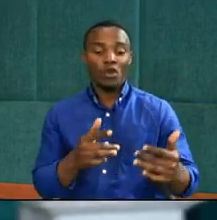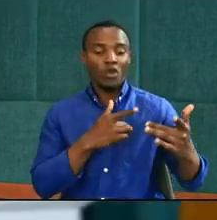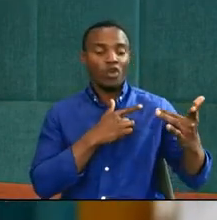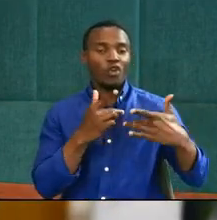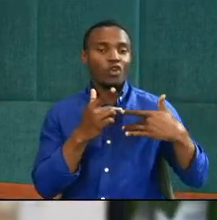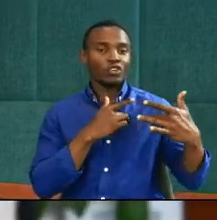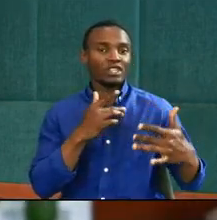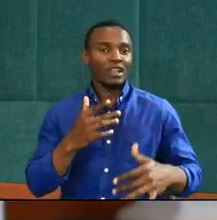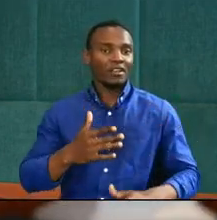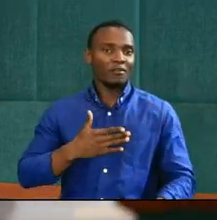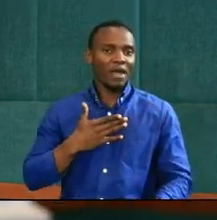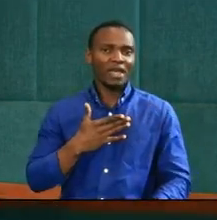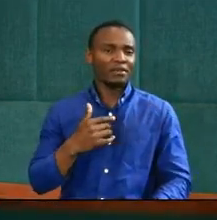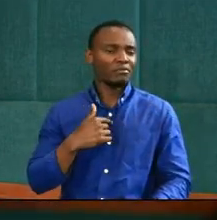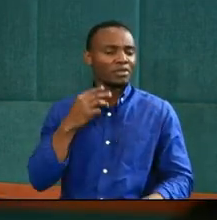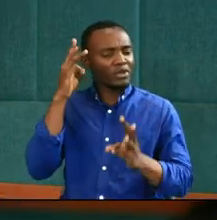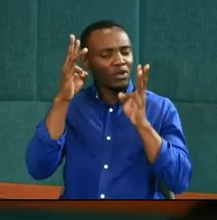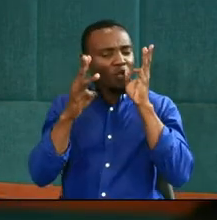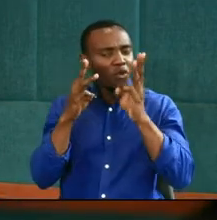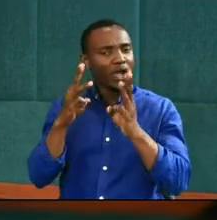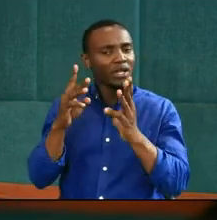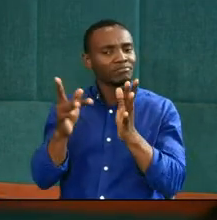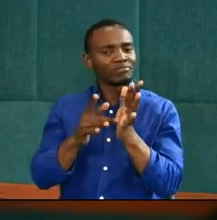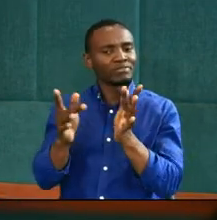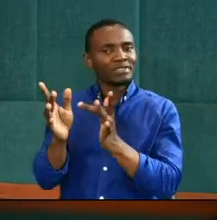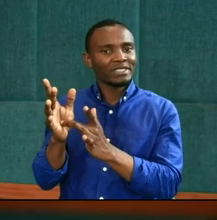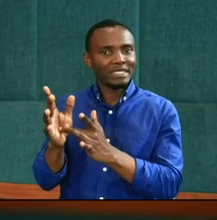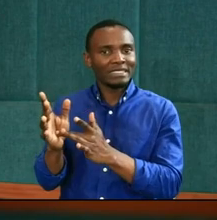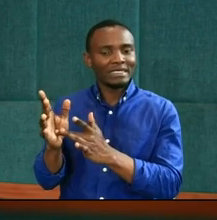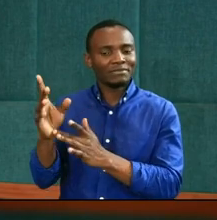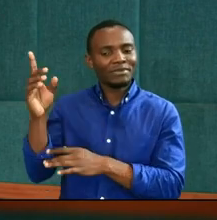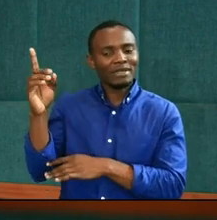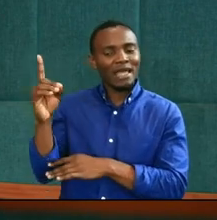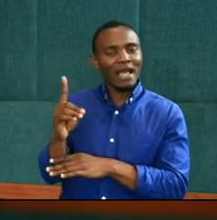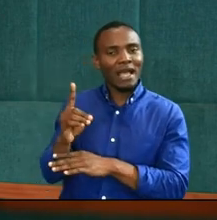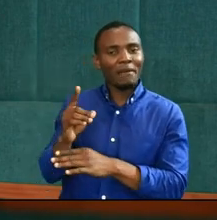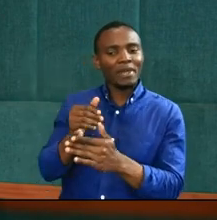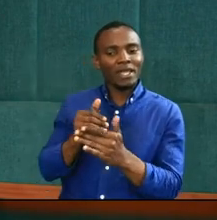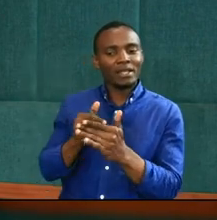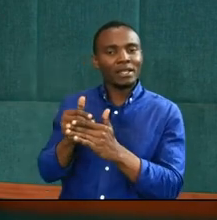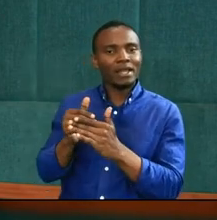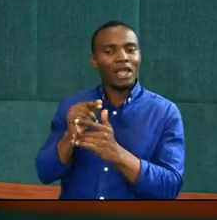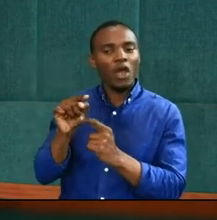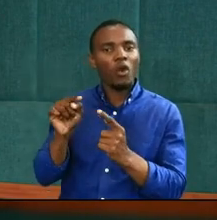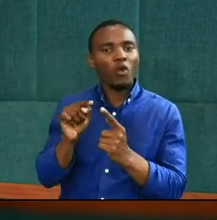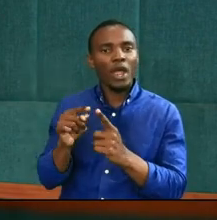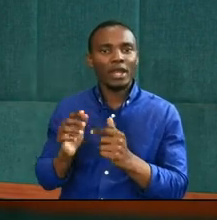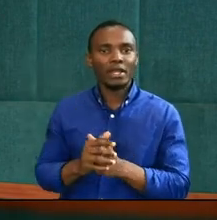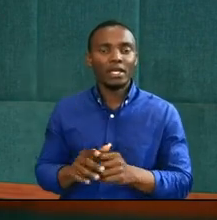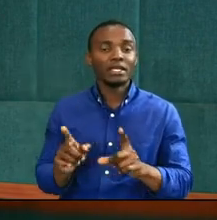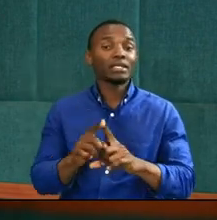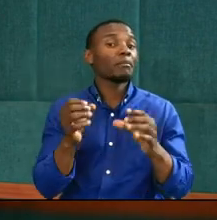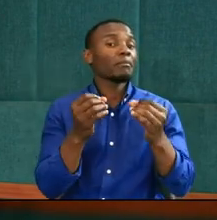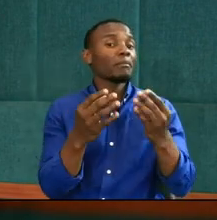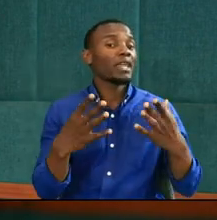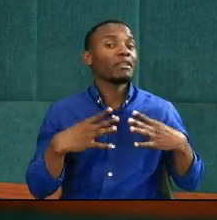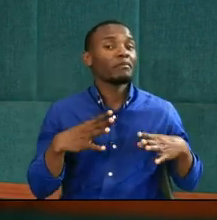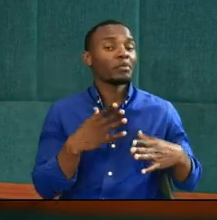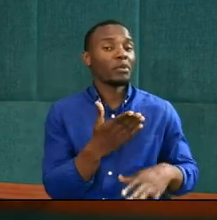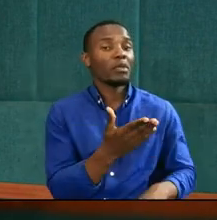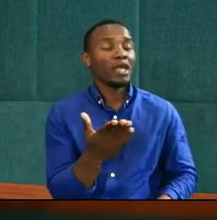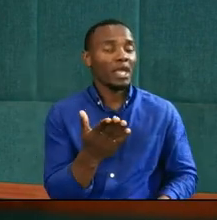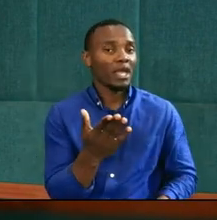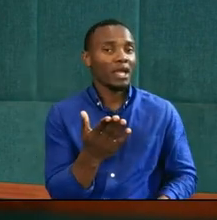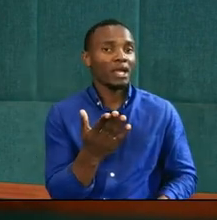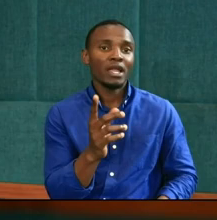is how close Christ is to the second coming. We are to the second coming of Christ, and the majority of the people